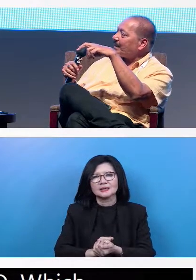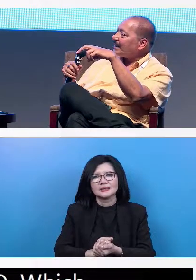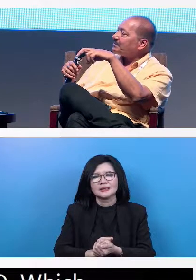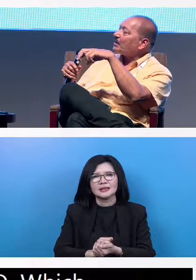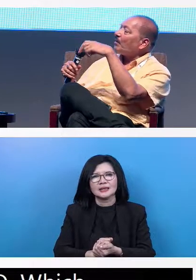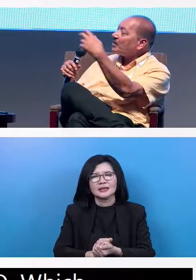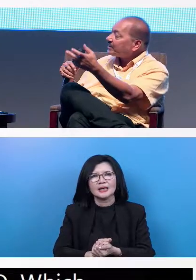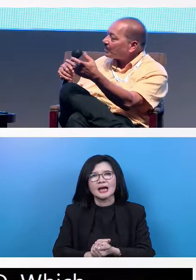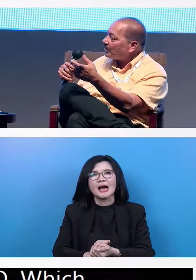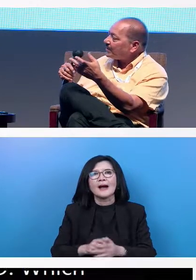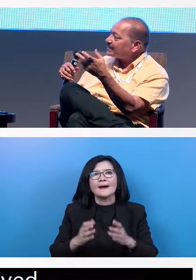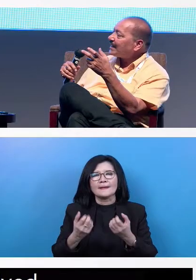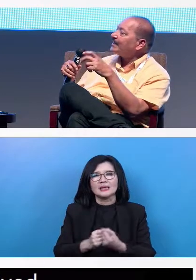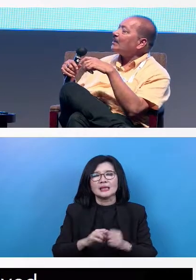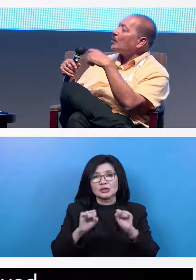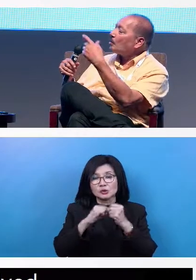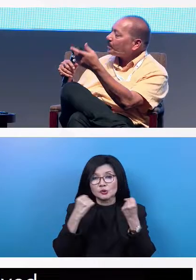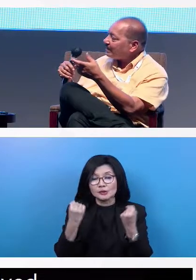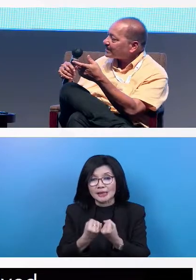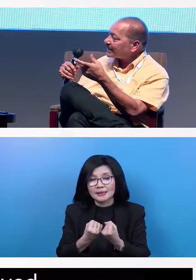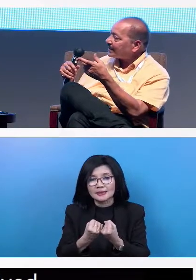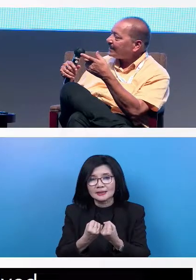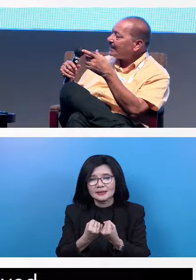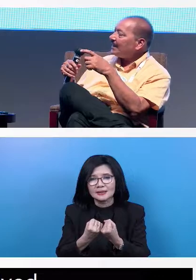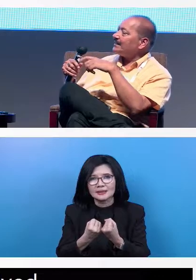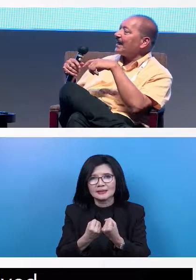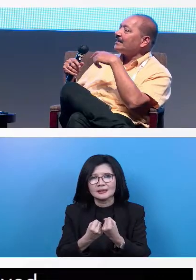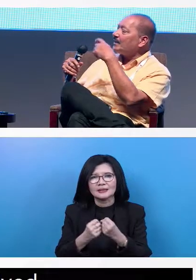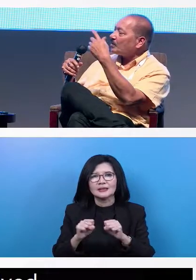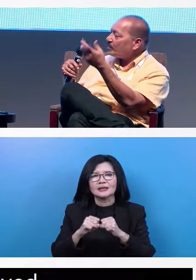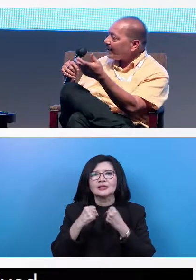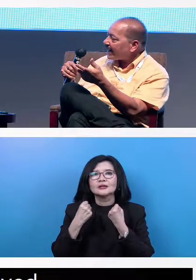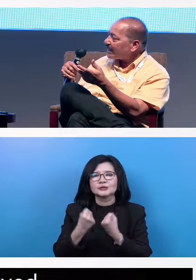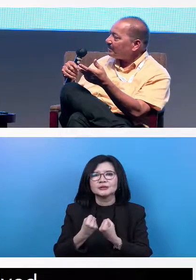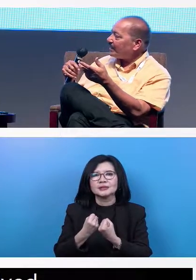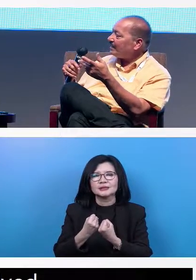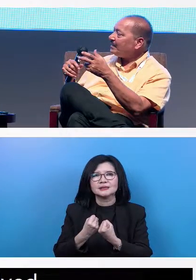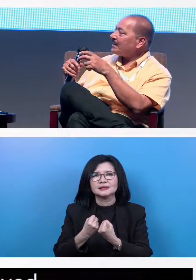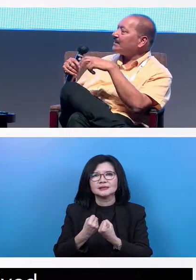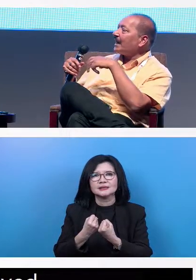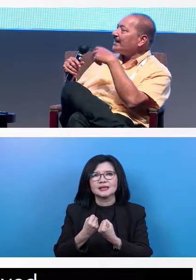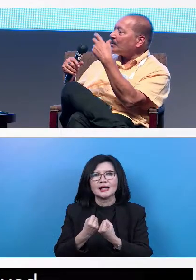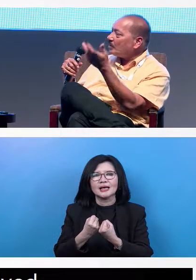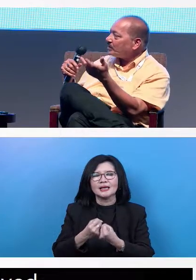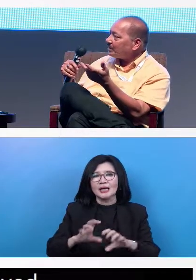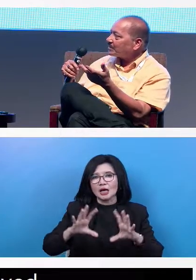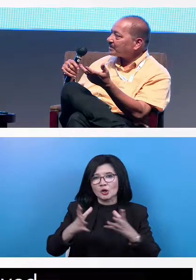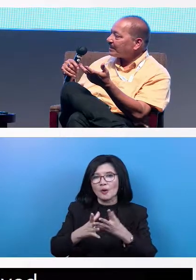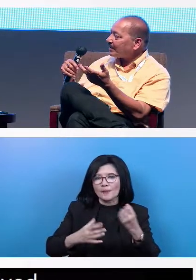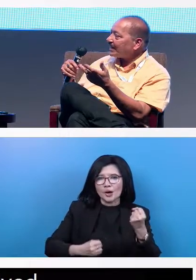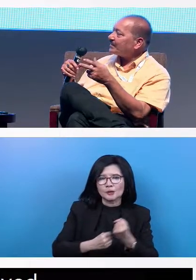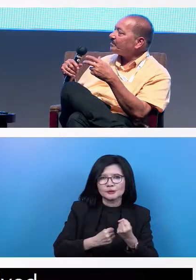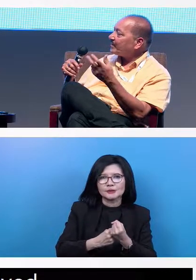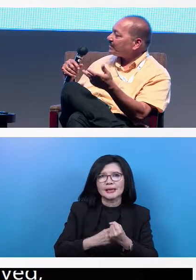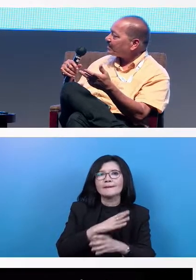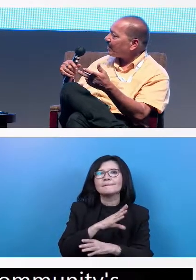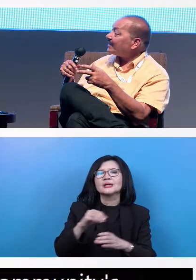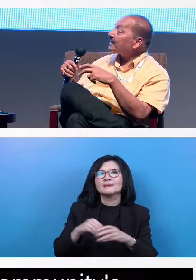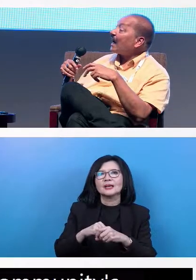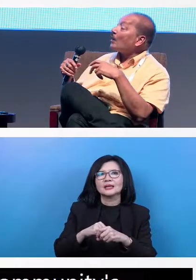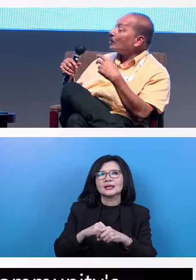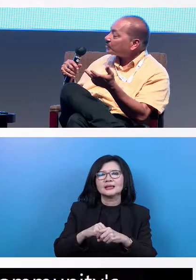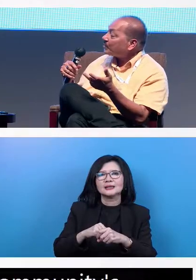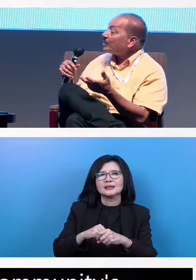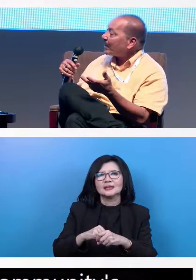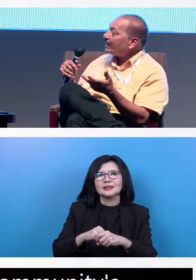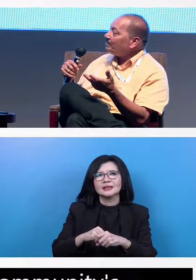the perspectives of all stakeholders, that include private sector, that include academia, that include civil society organization, faith-based